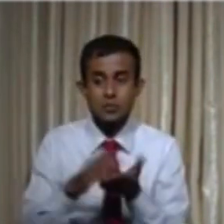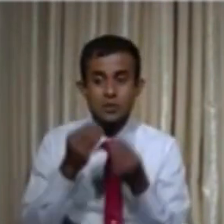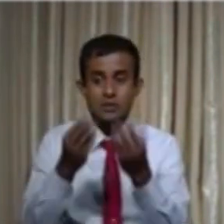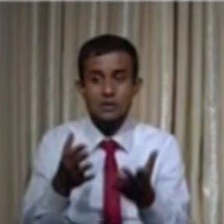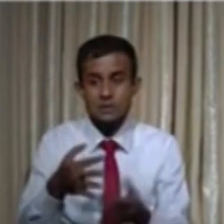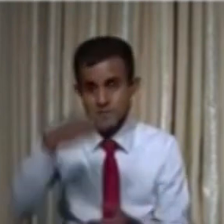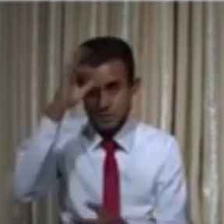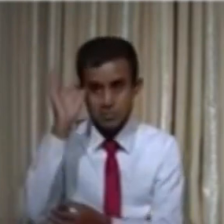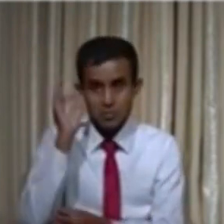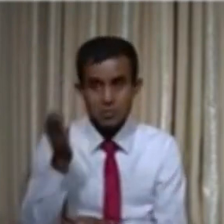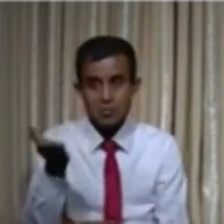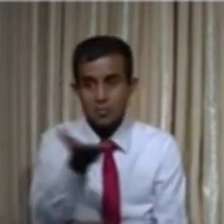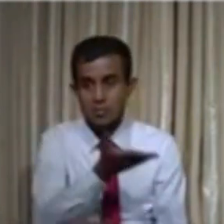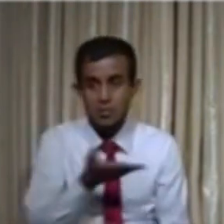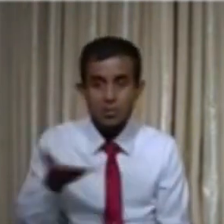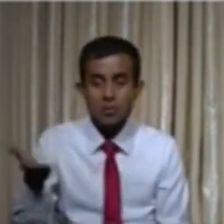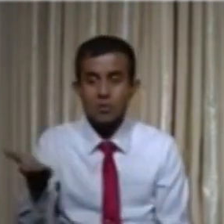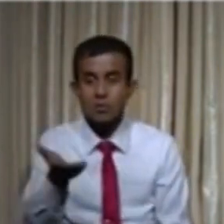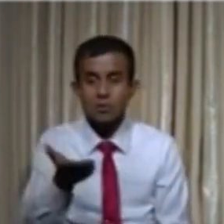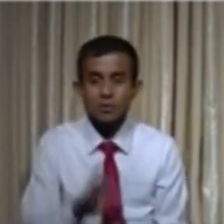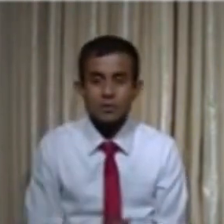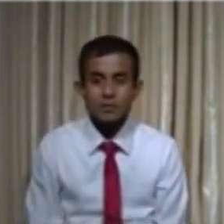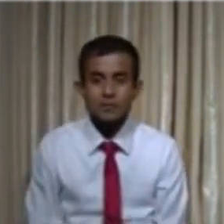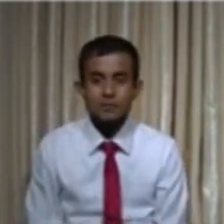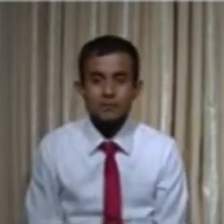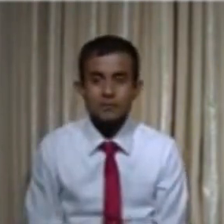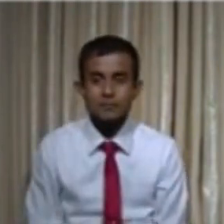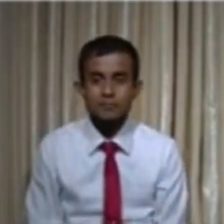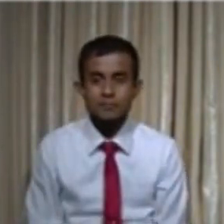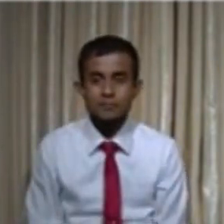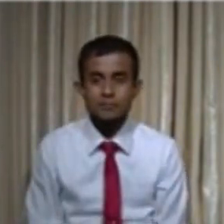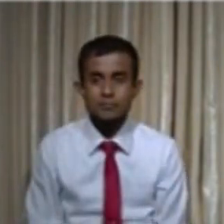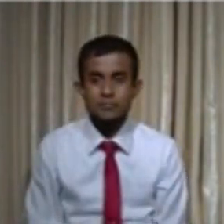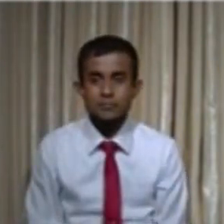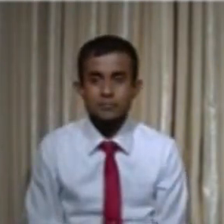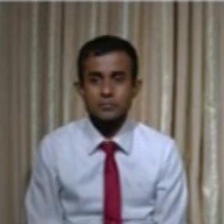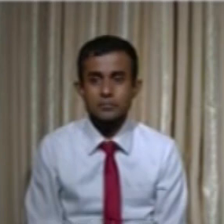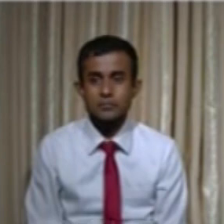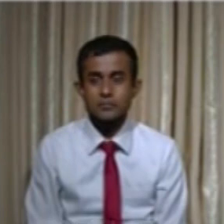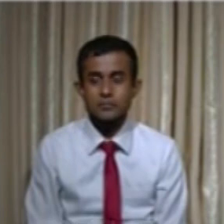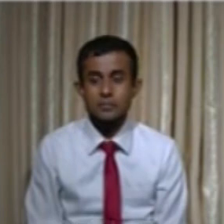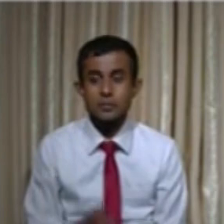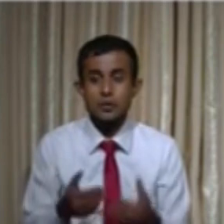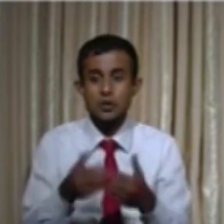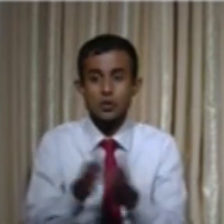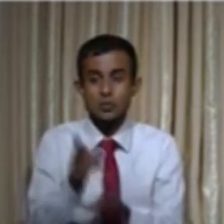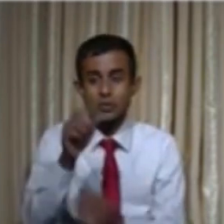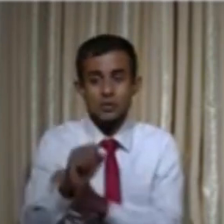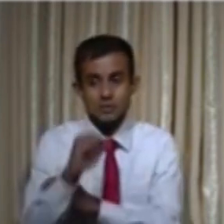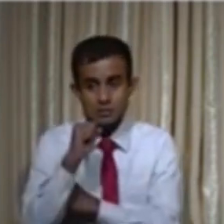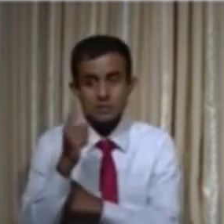other identities that are being pursued is a disadvantage and is a problem, then I think we are